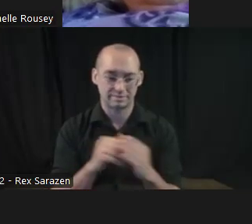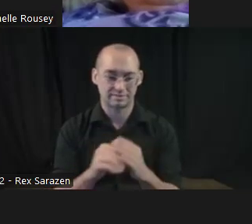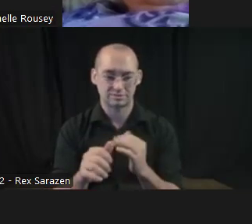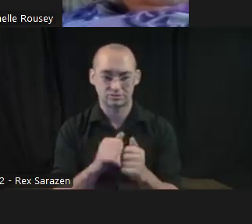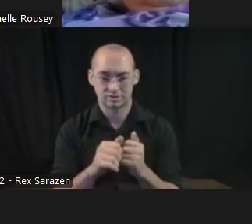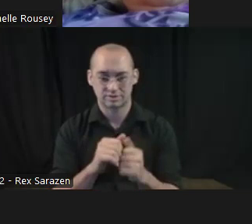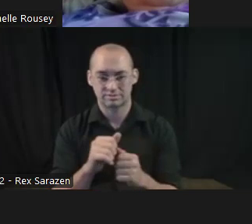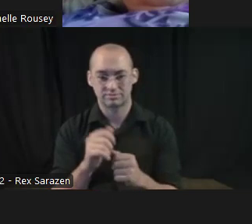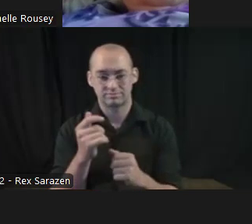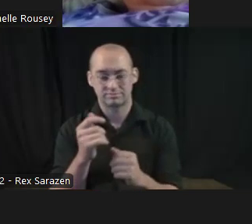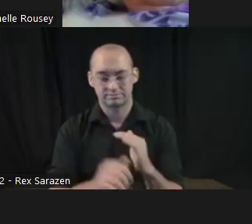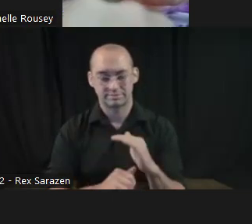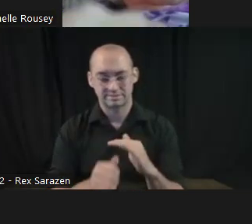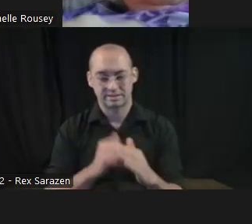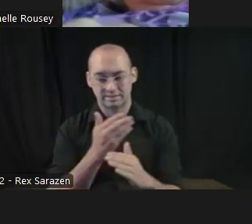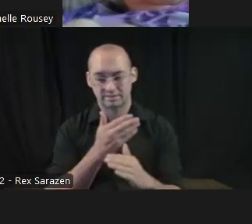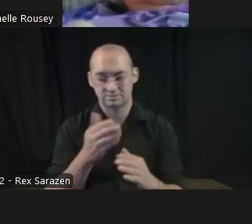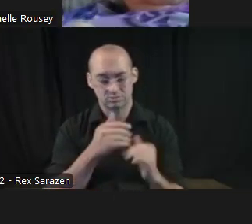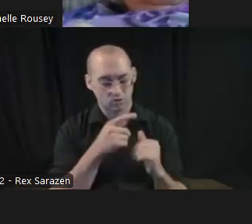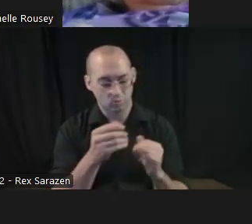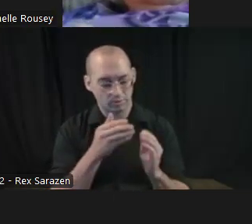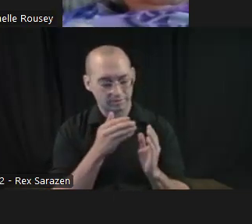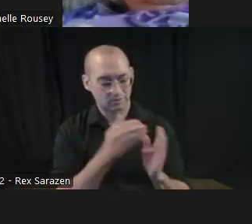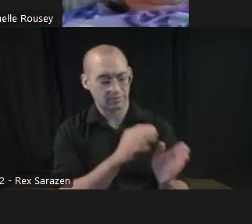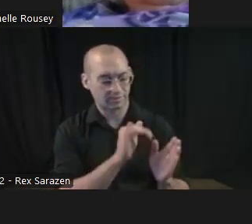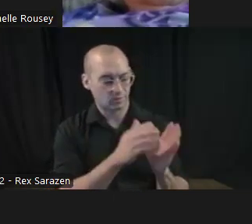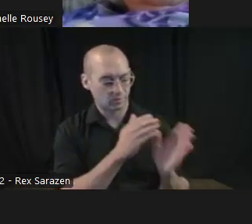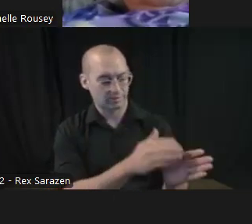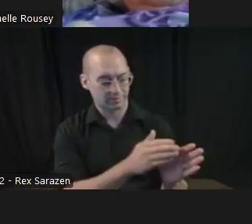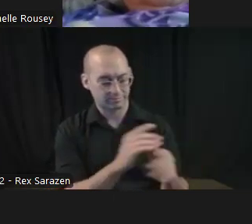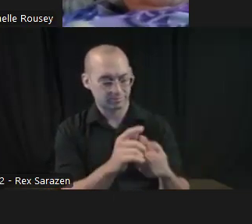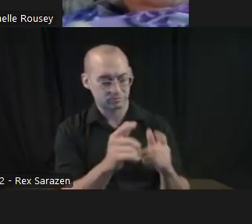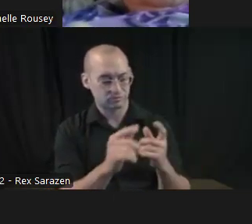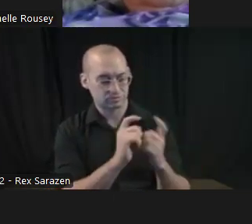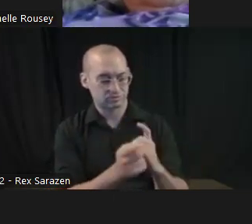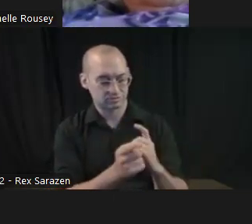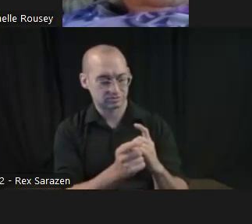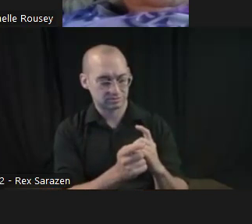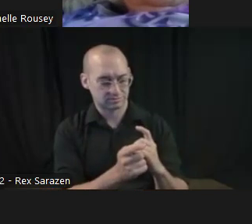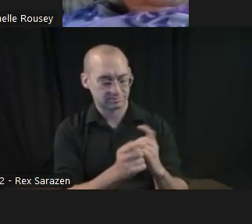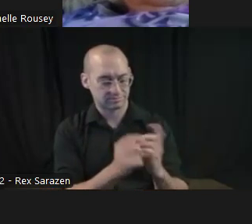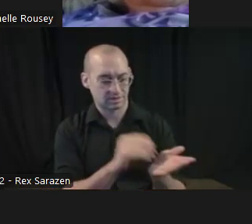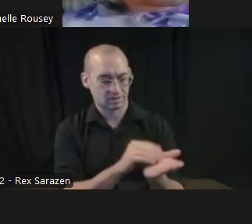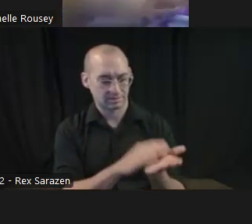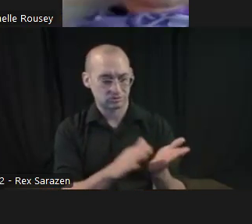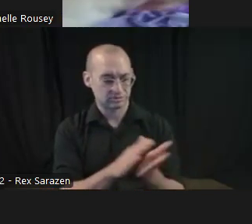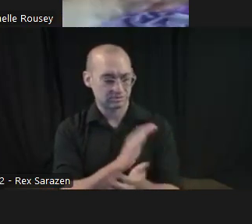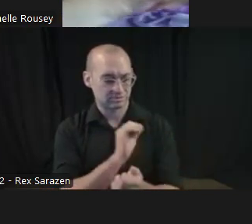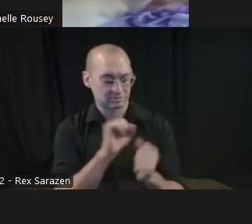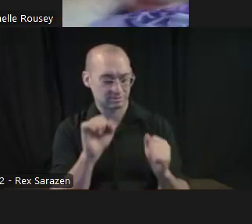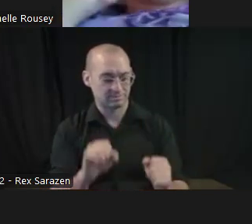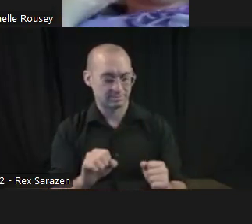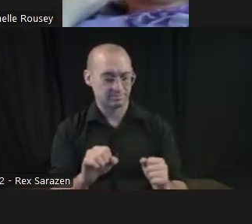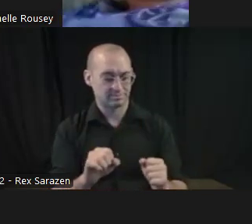going down this pathway. We're still making multiple changes that are massive to our documentation system that all the waiver